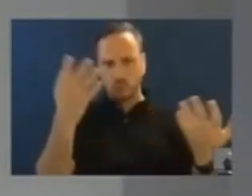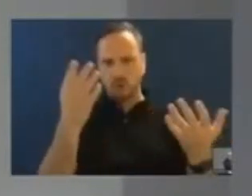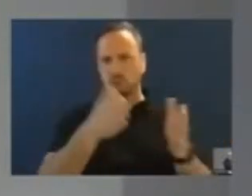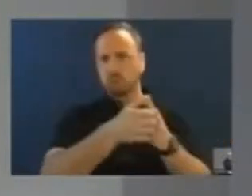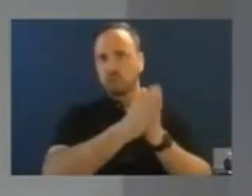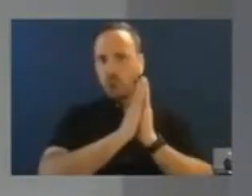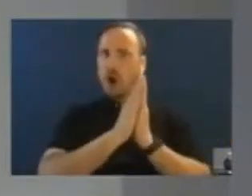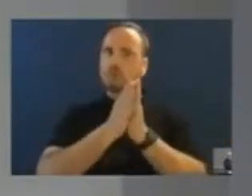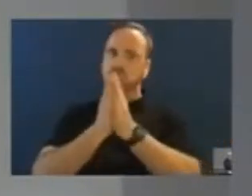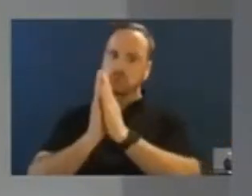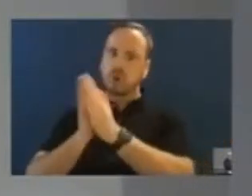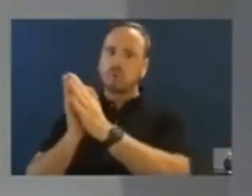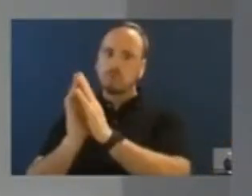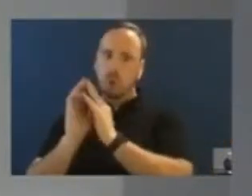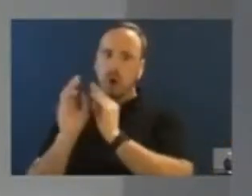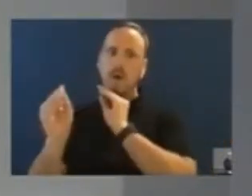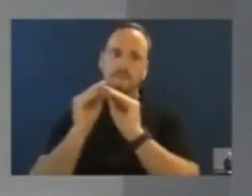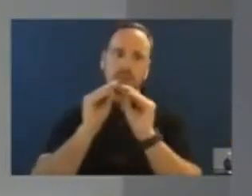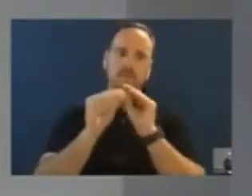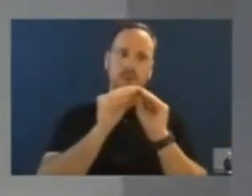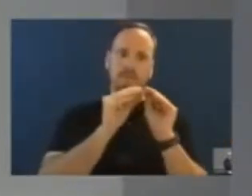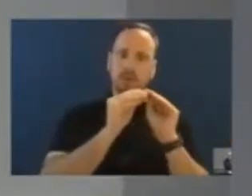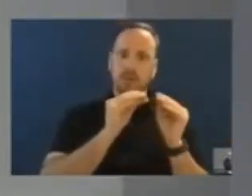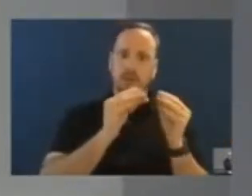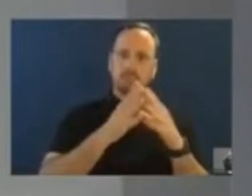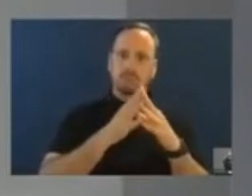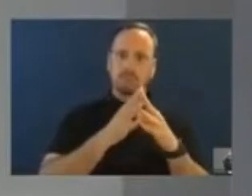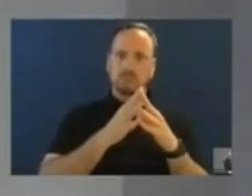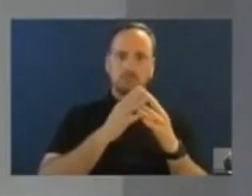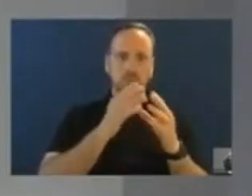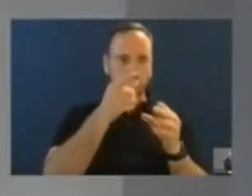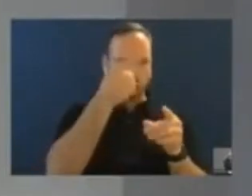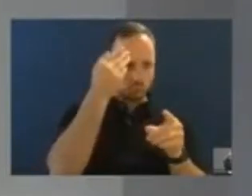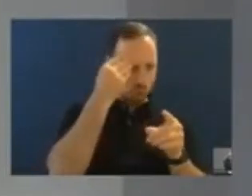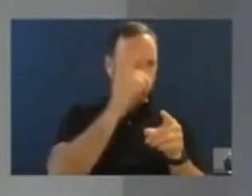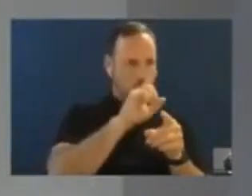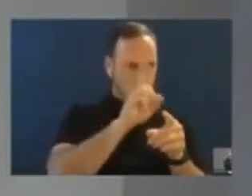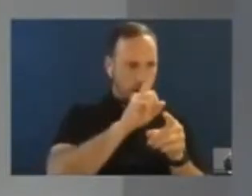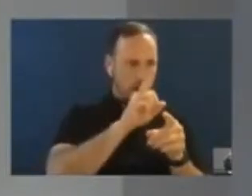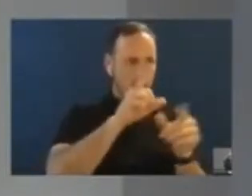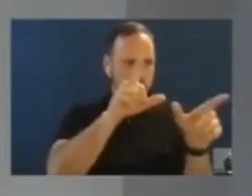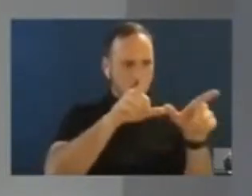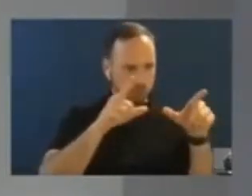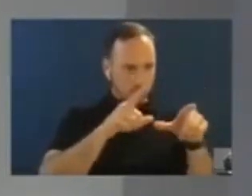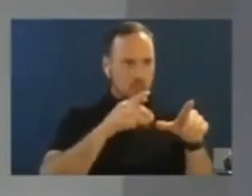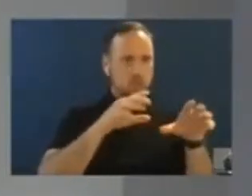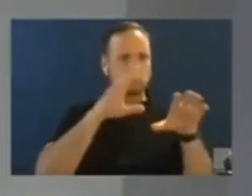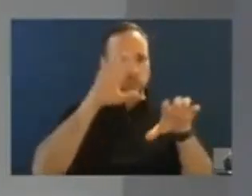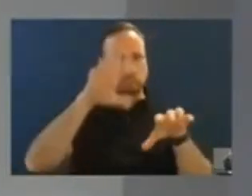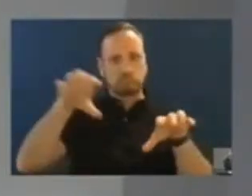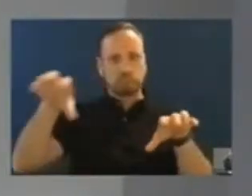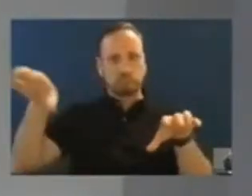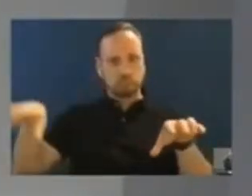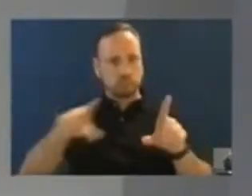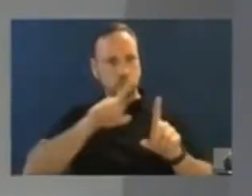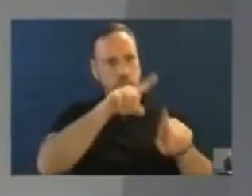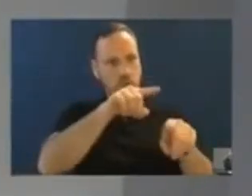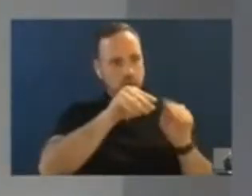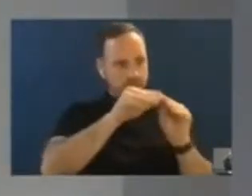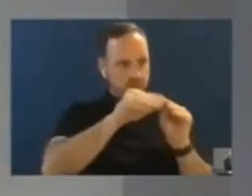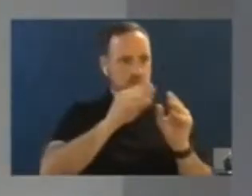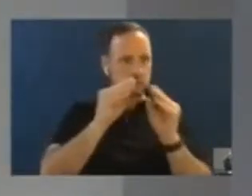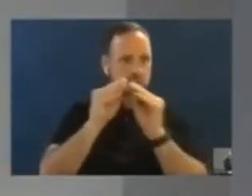and issues are identified, and yourself and your staff can jump on those and get those sorted. And obviously